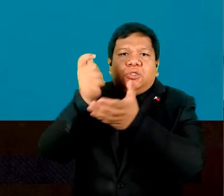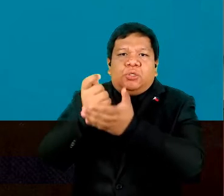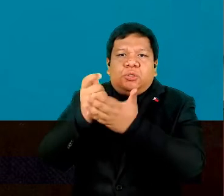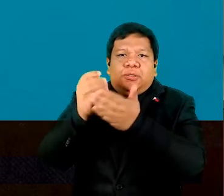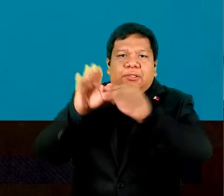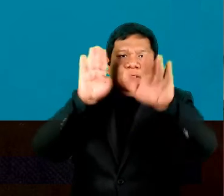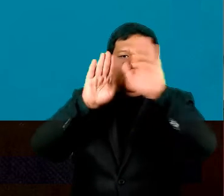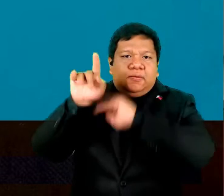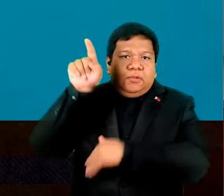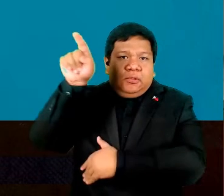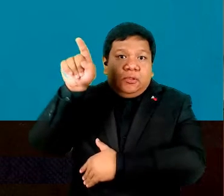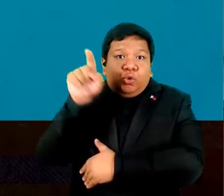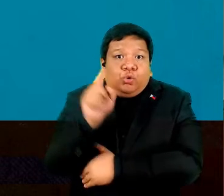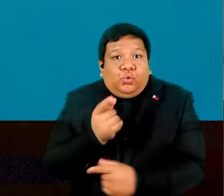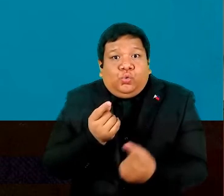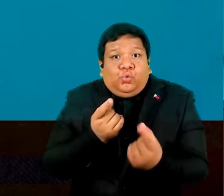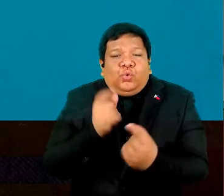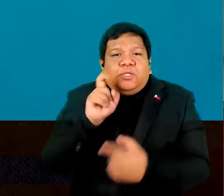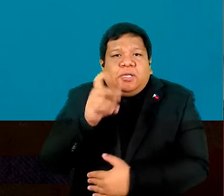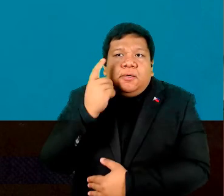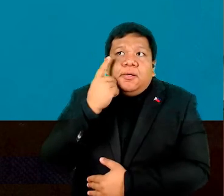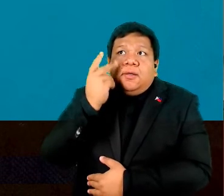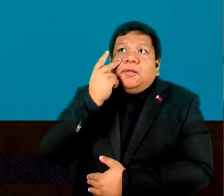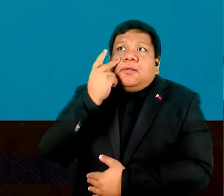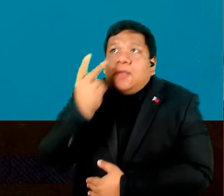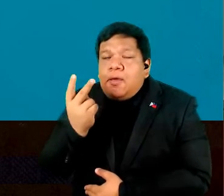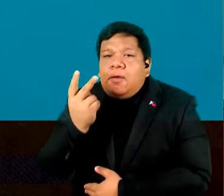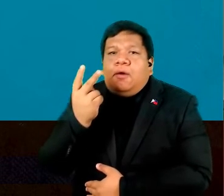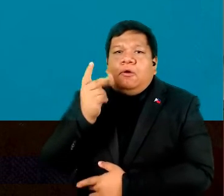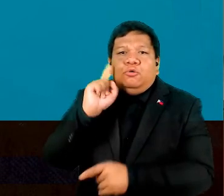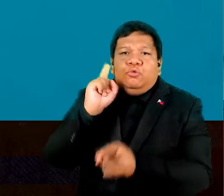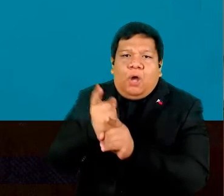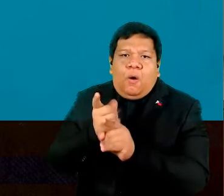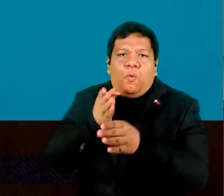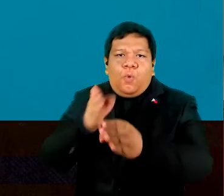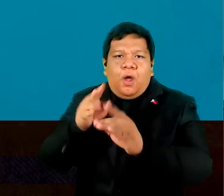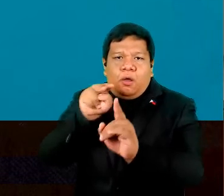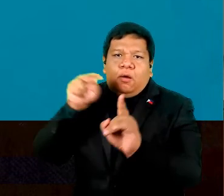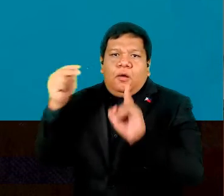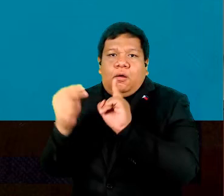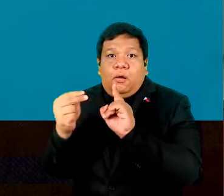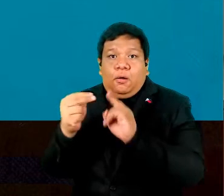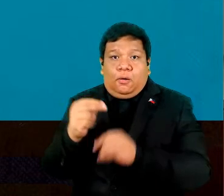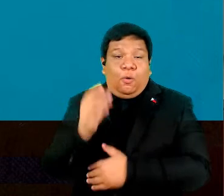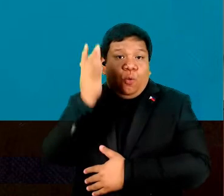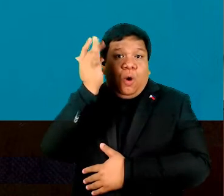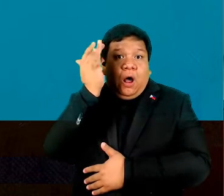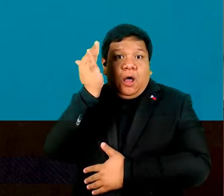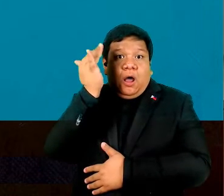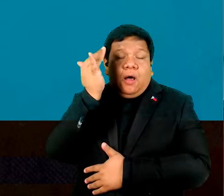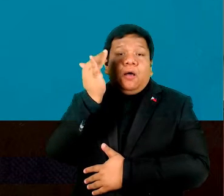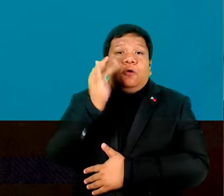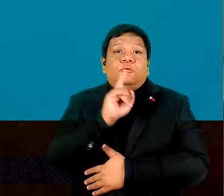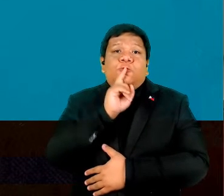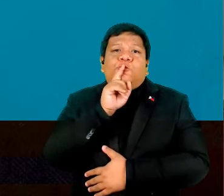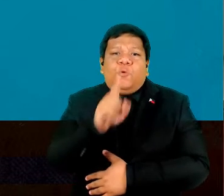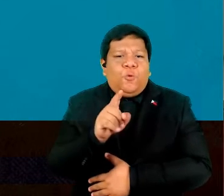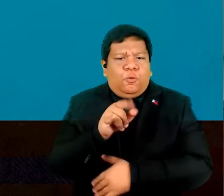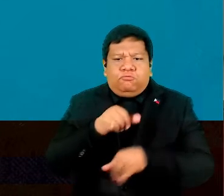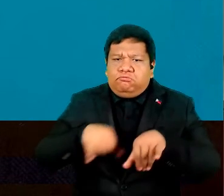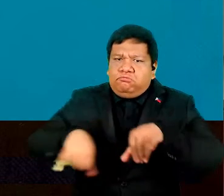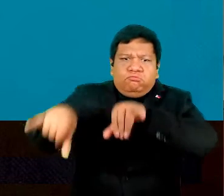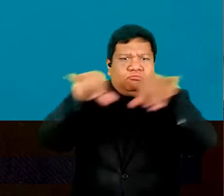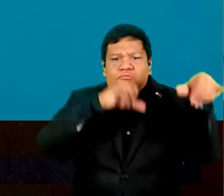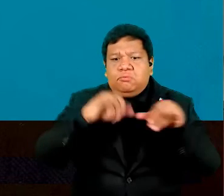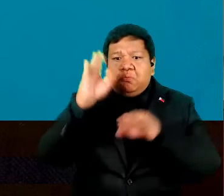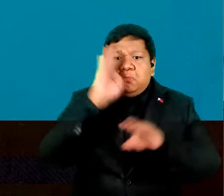kingdom of God. Only we need to see it with the right perspective. Dahil most of the time, it is but a common